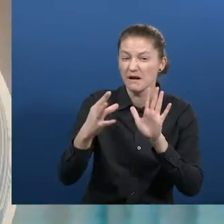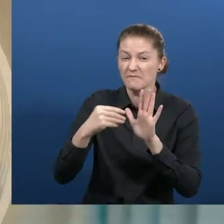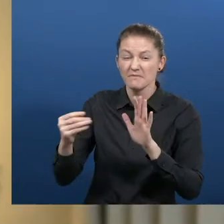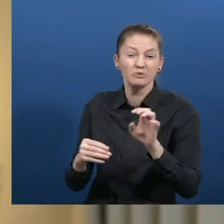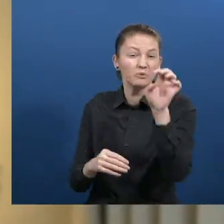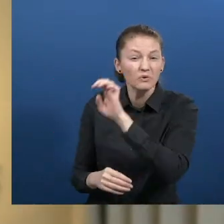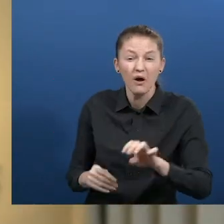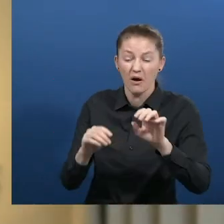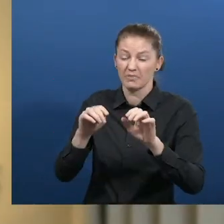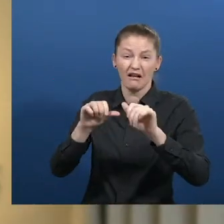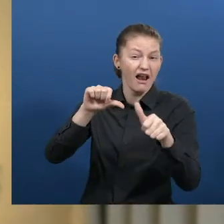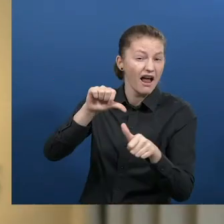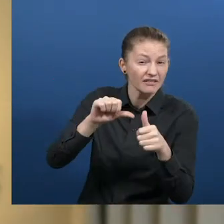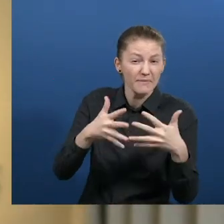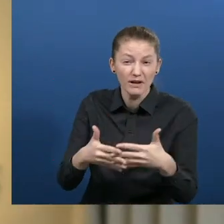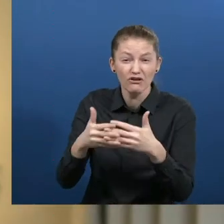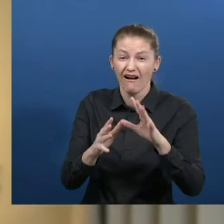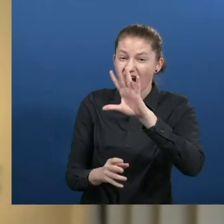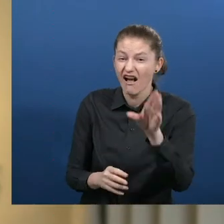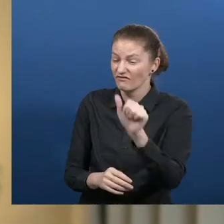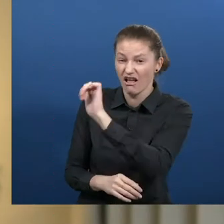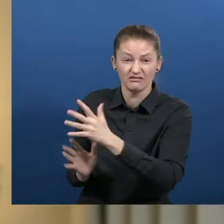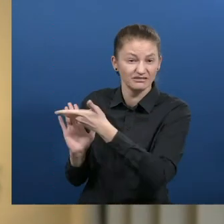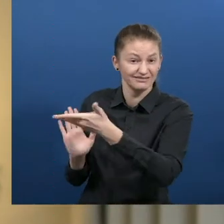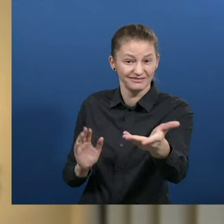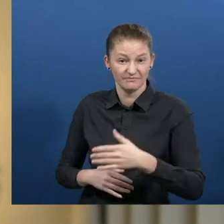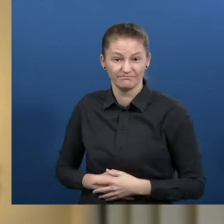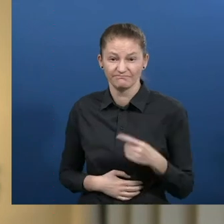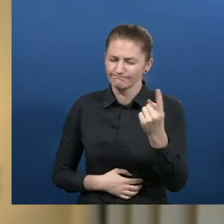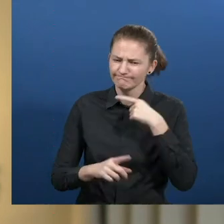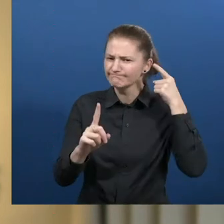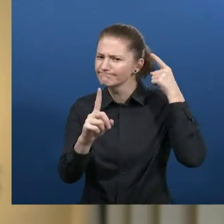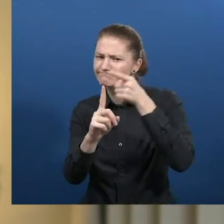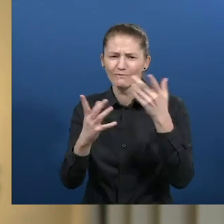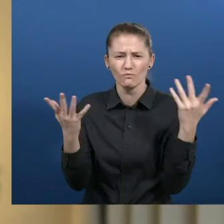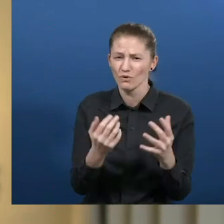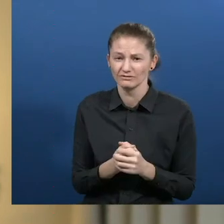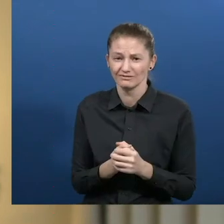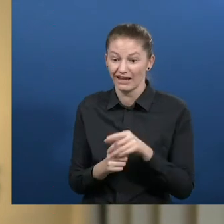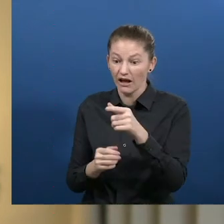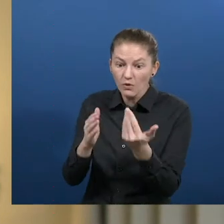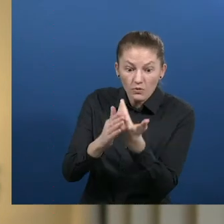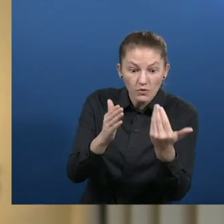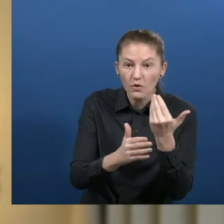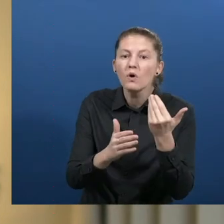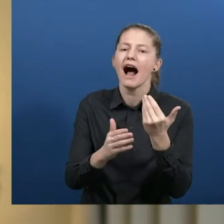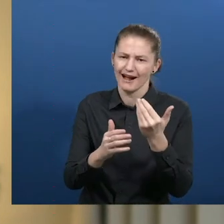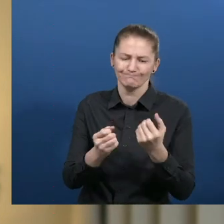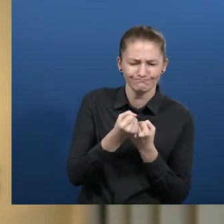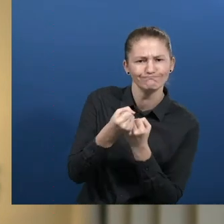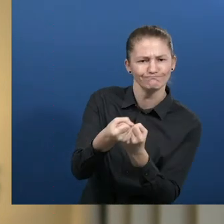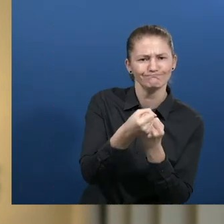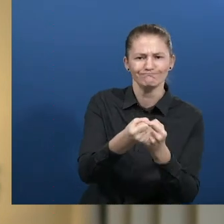Our goal is actually to support innovators to internationalize and globalize